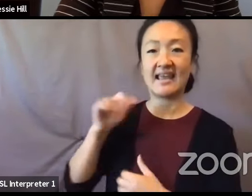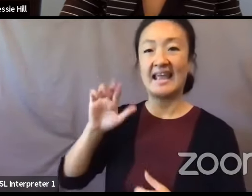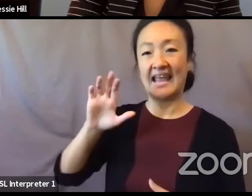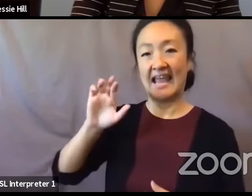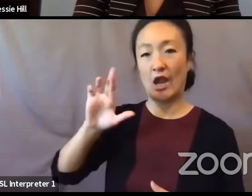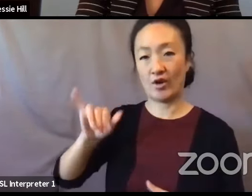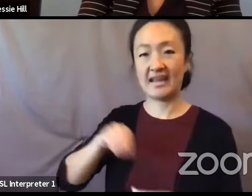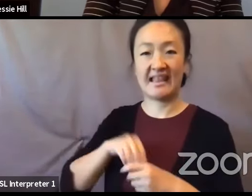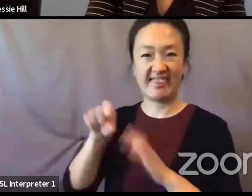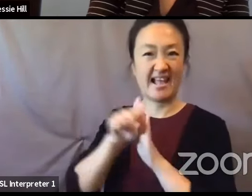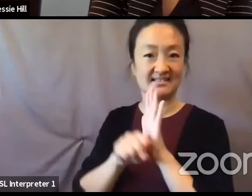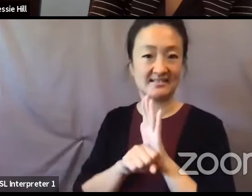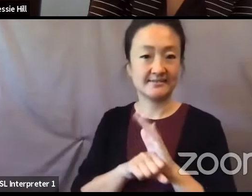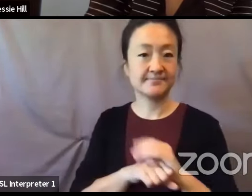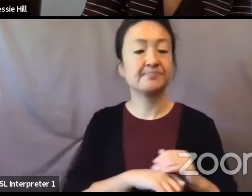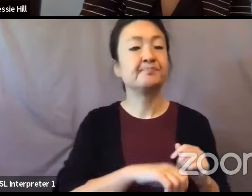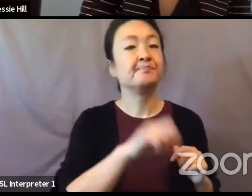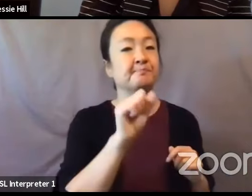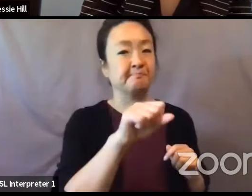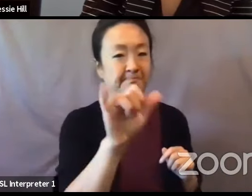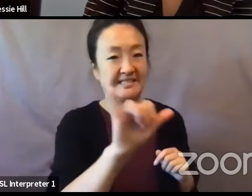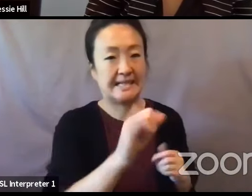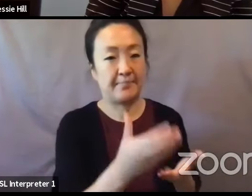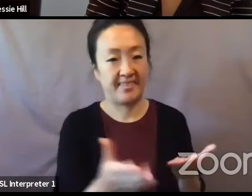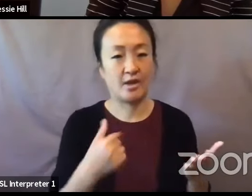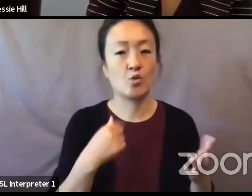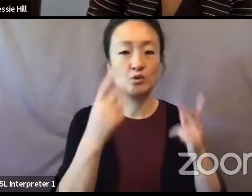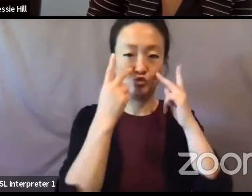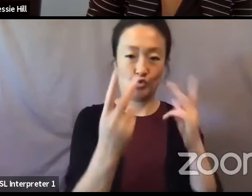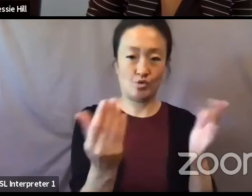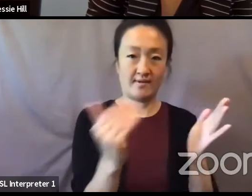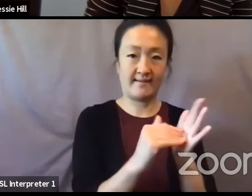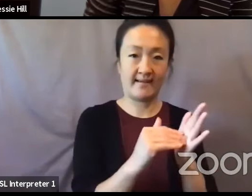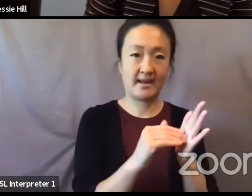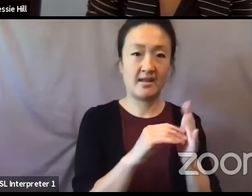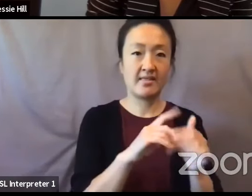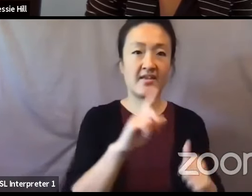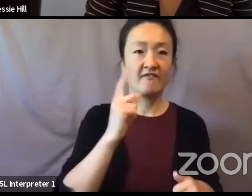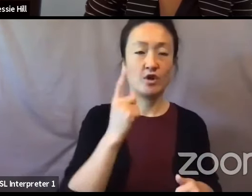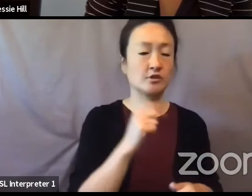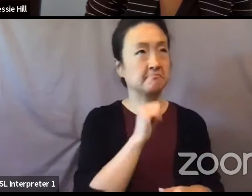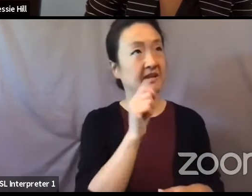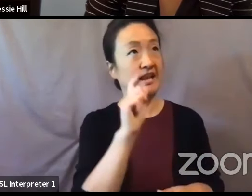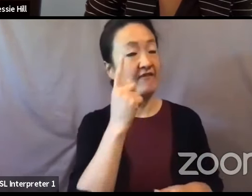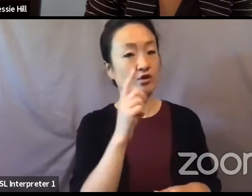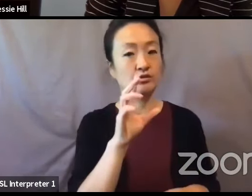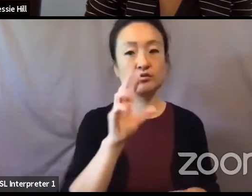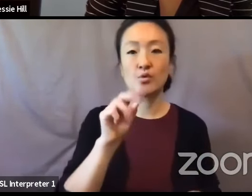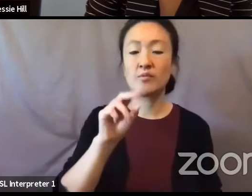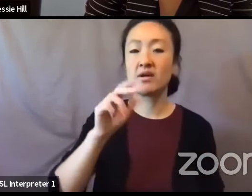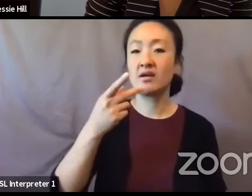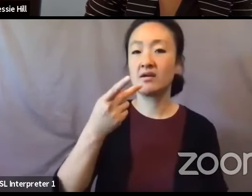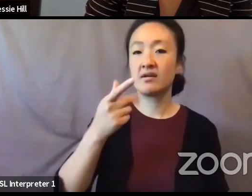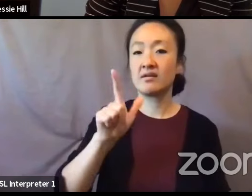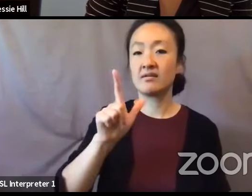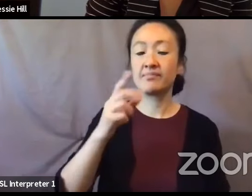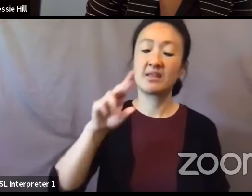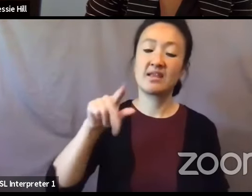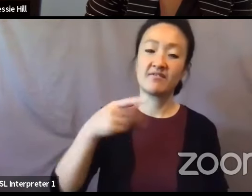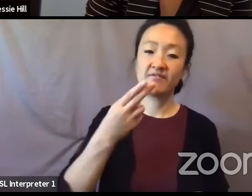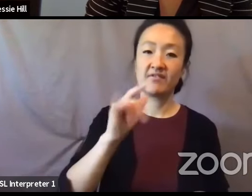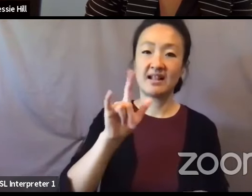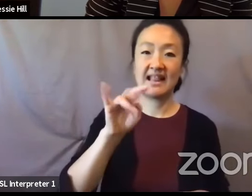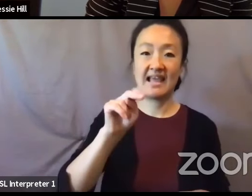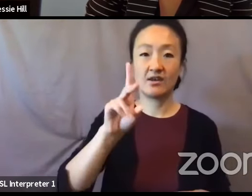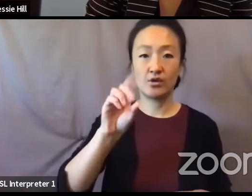Yeah, the same thing. We saw that again, or first, not first, but also with Philando Castile. And it gets into this